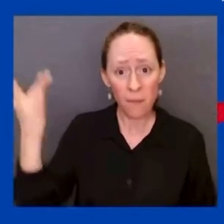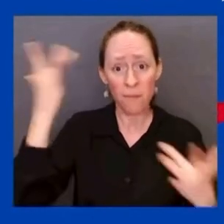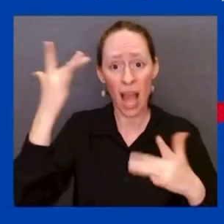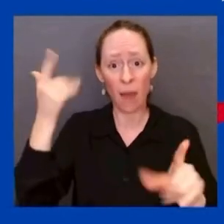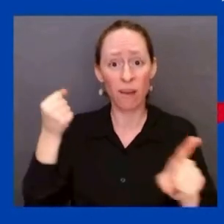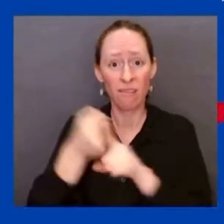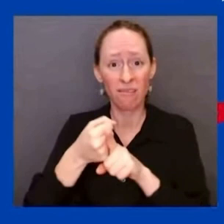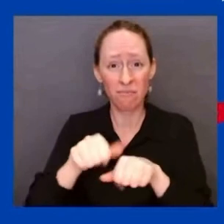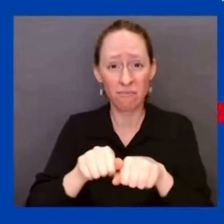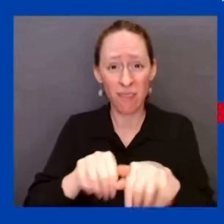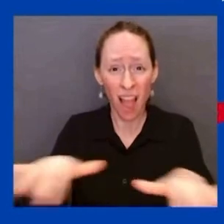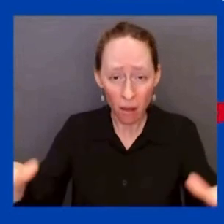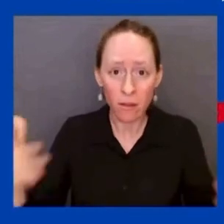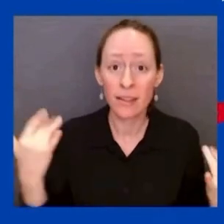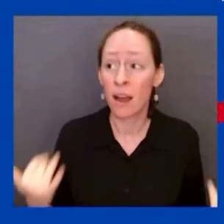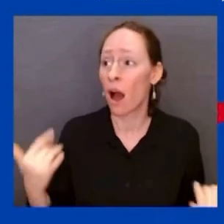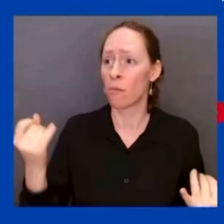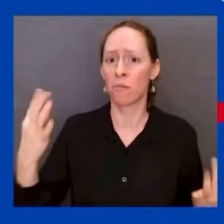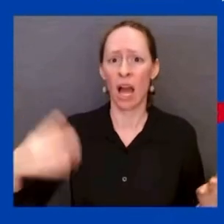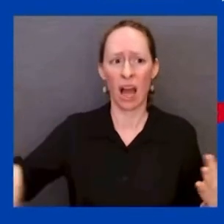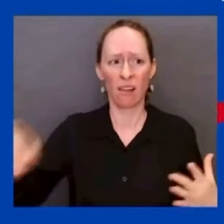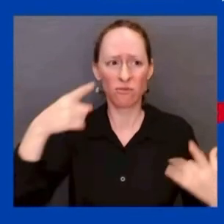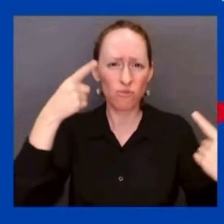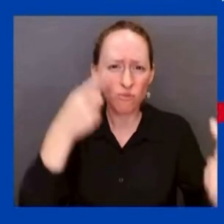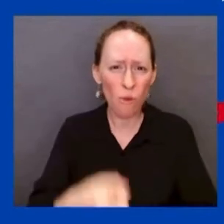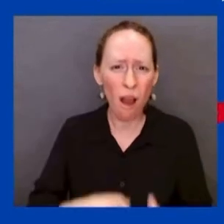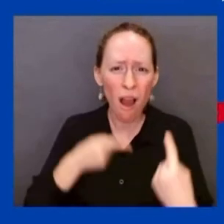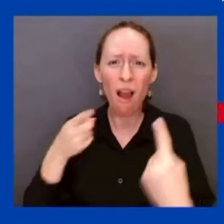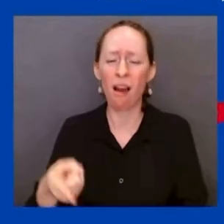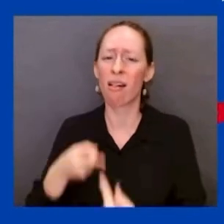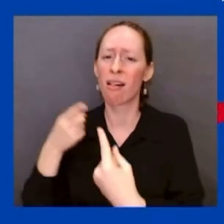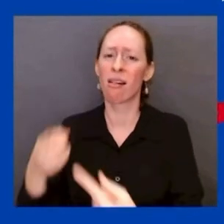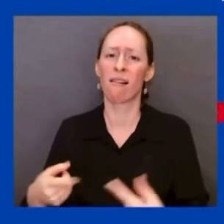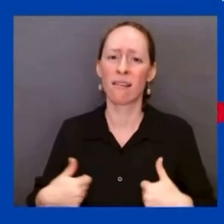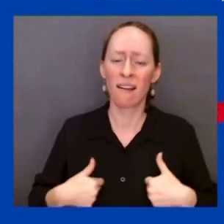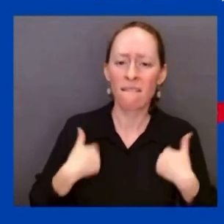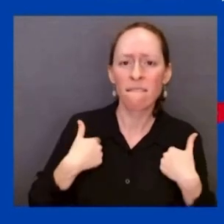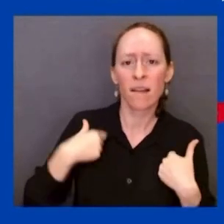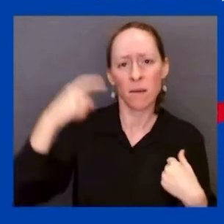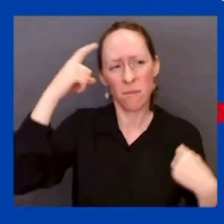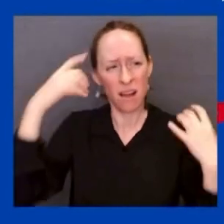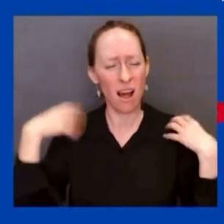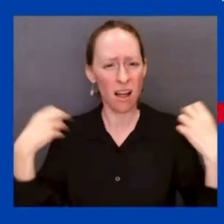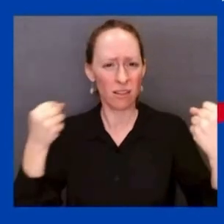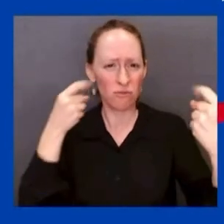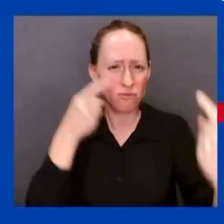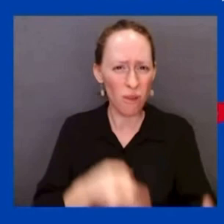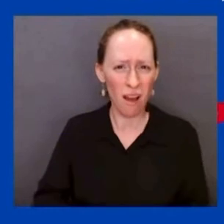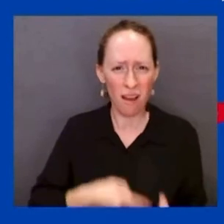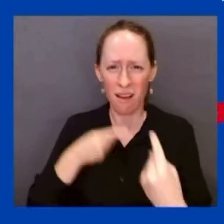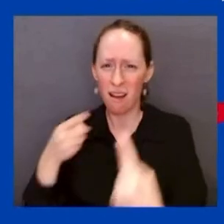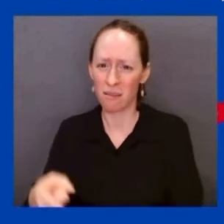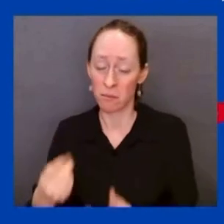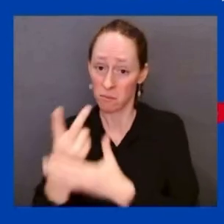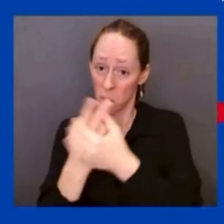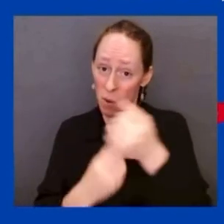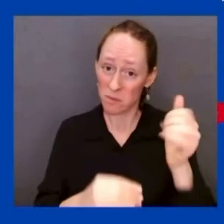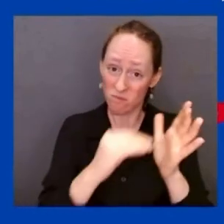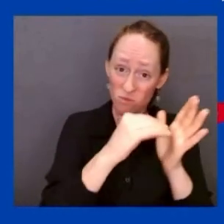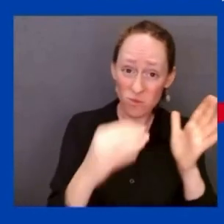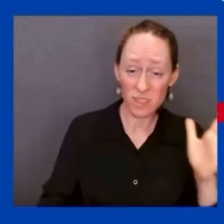the ones standing with me today. The Biden-Harris administration is working to address